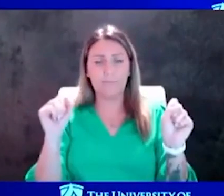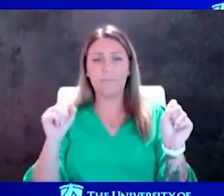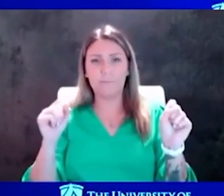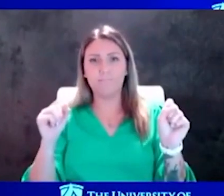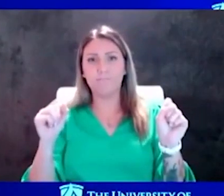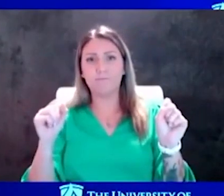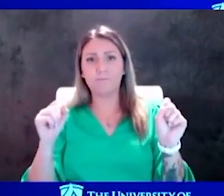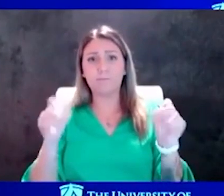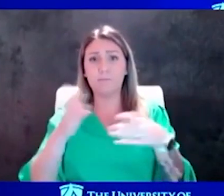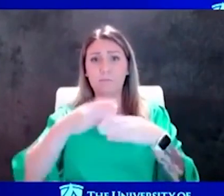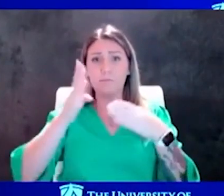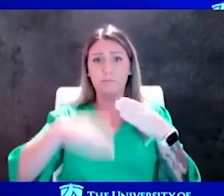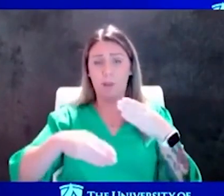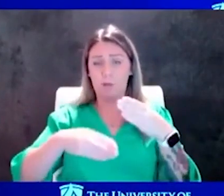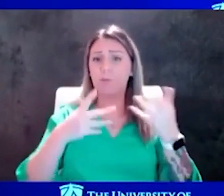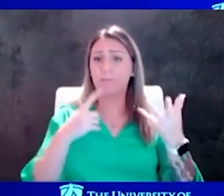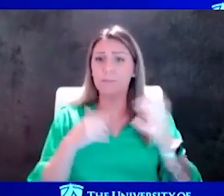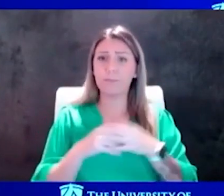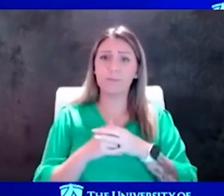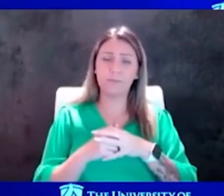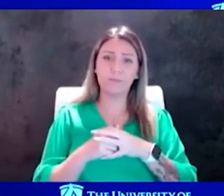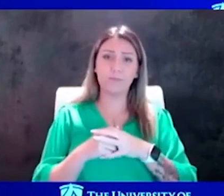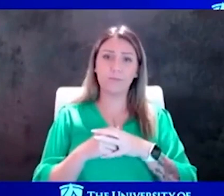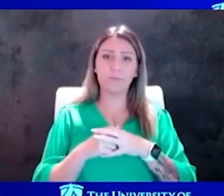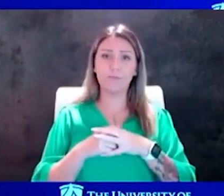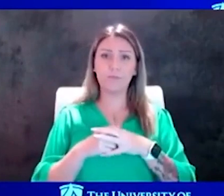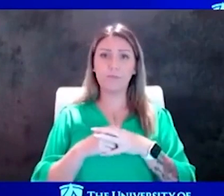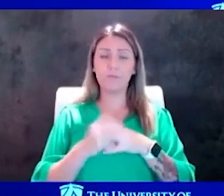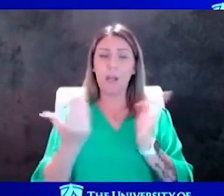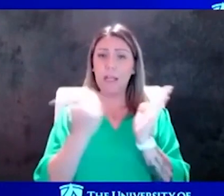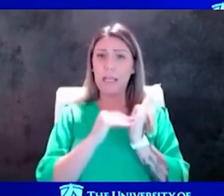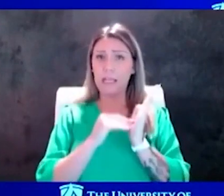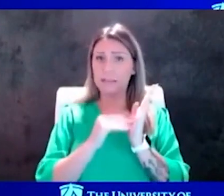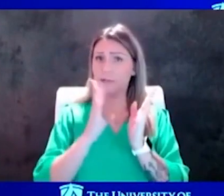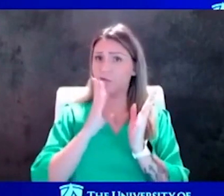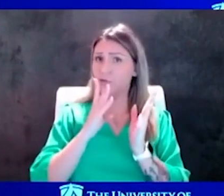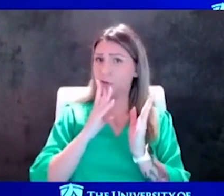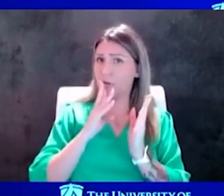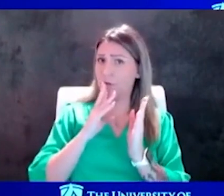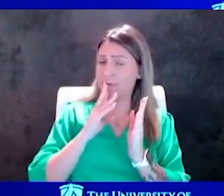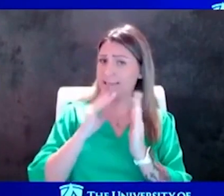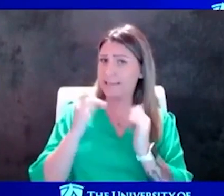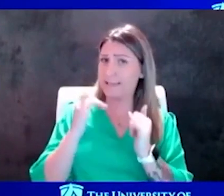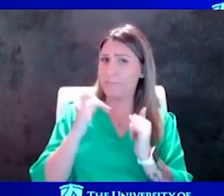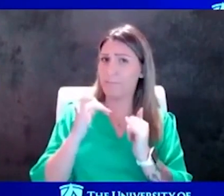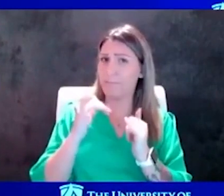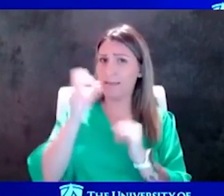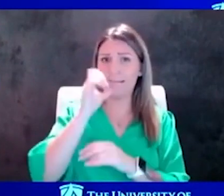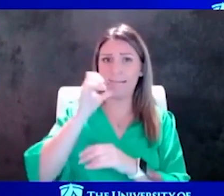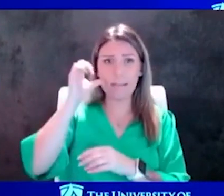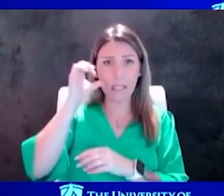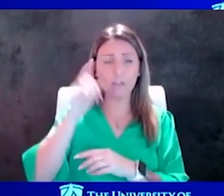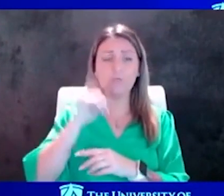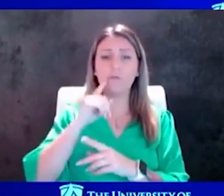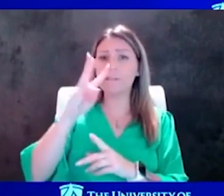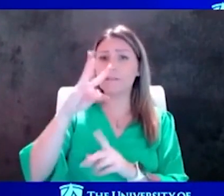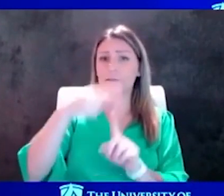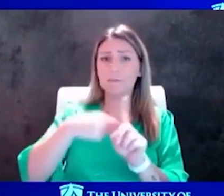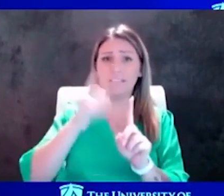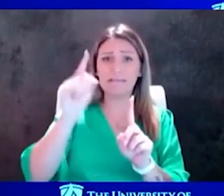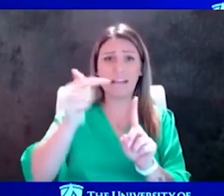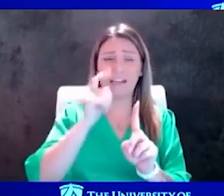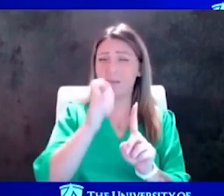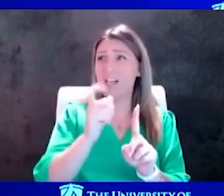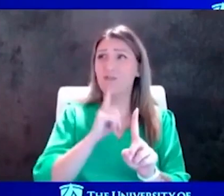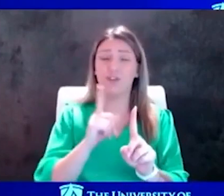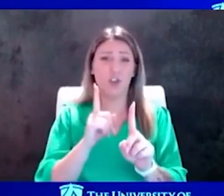outcomes. So I think, and again, we talked about this too yesterday, 6 months down the road, I'm not sure a lot of this matters. I think the important